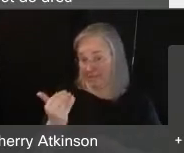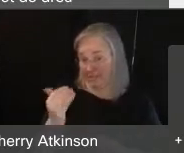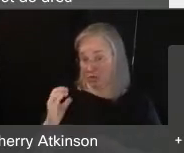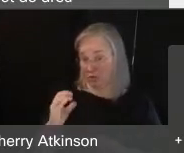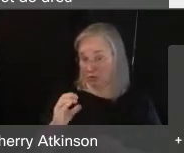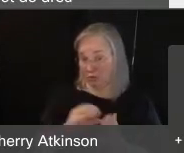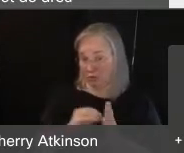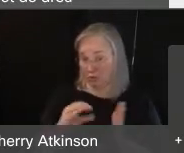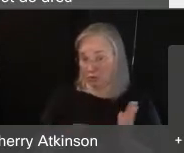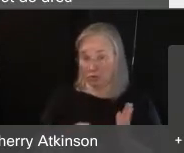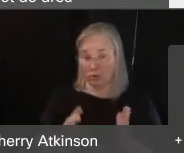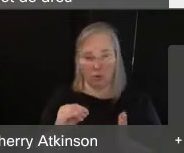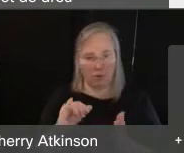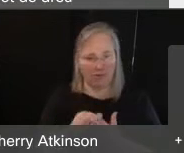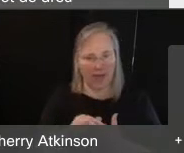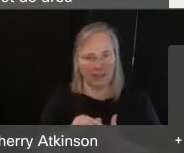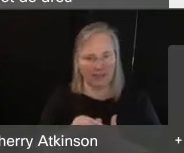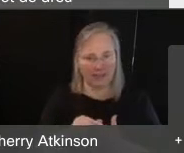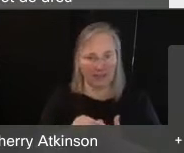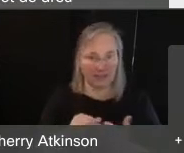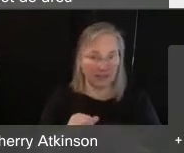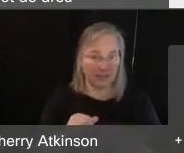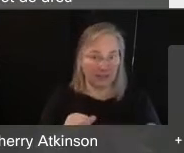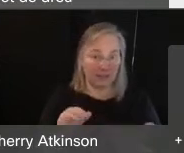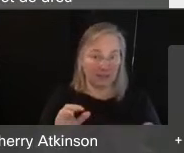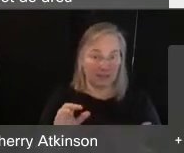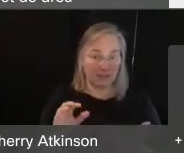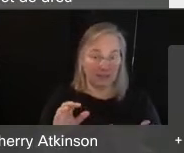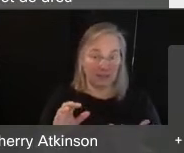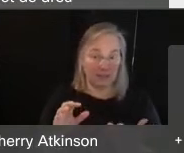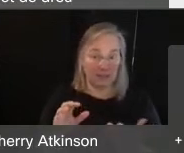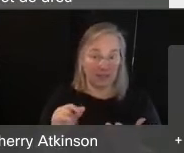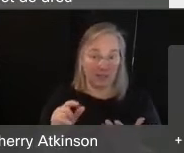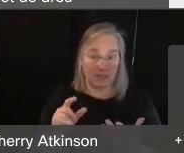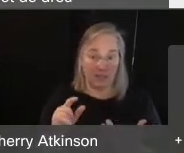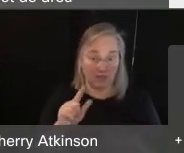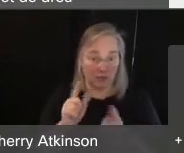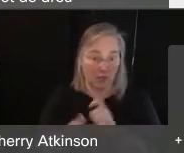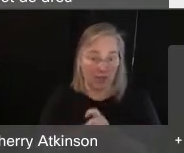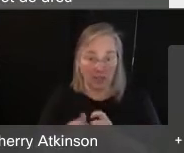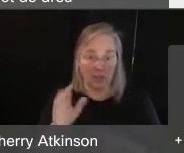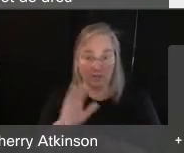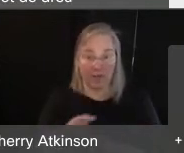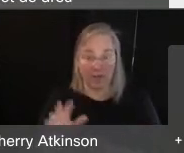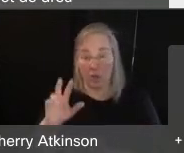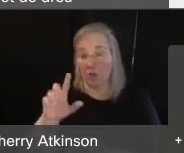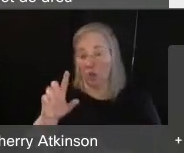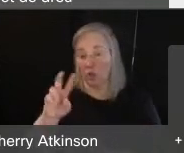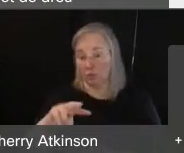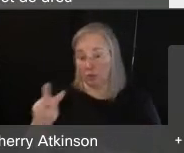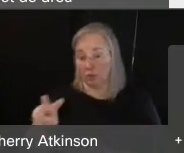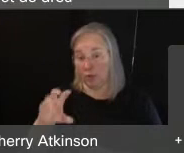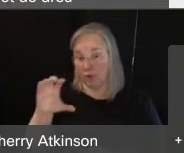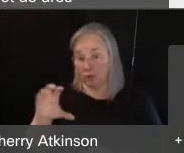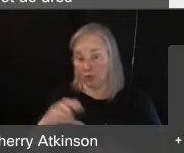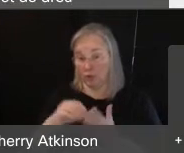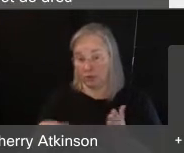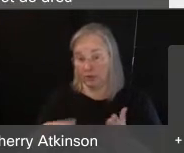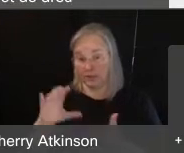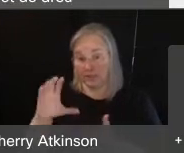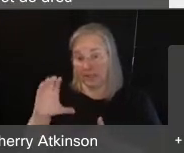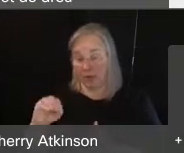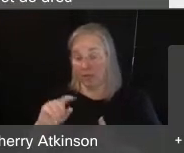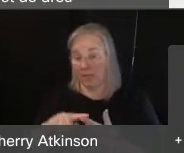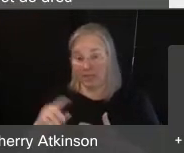So isn't that a swing of about 2,200 students that the county has funded on top of what